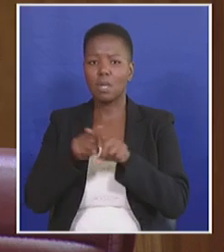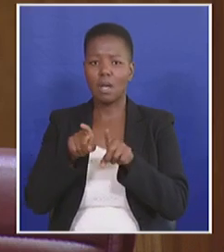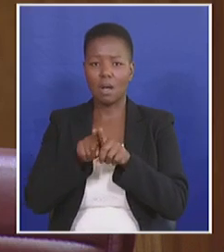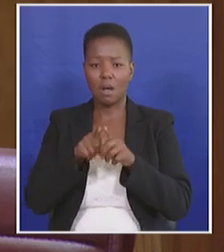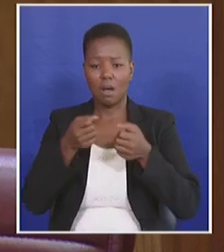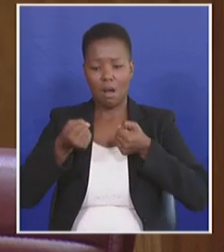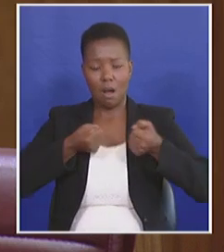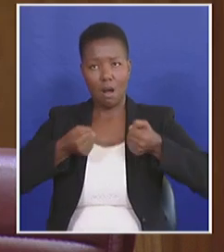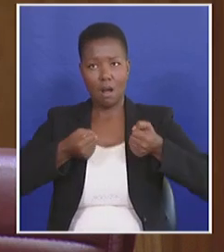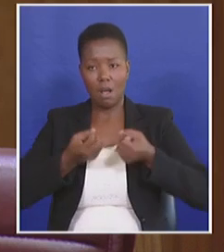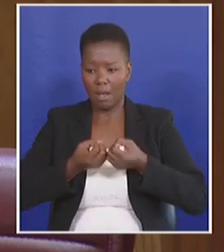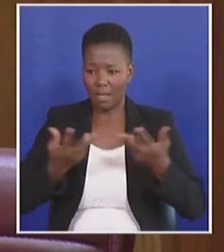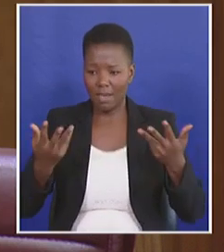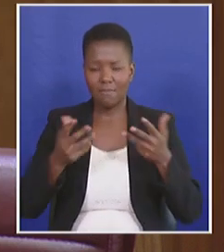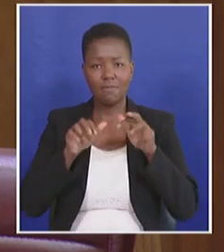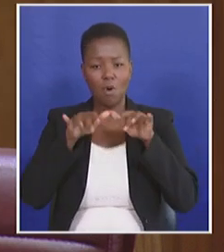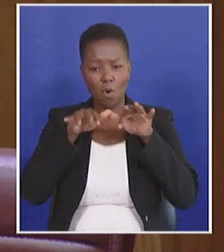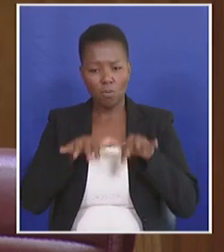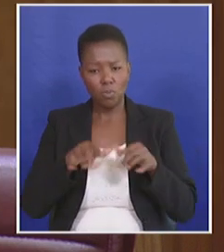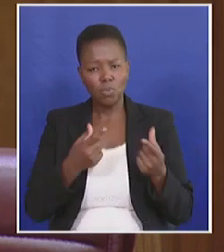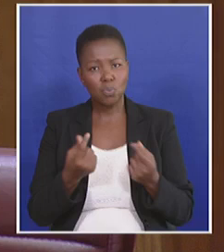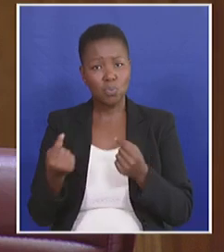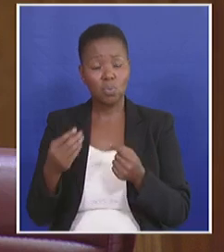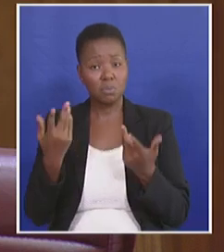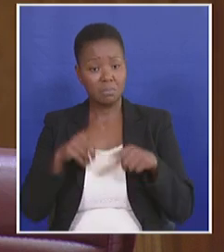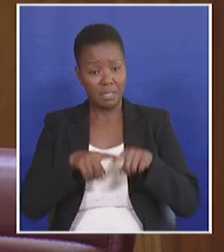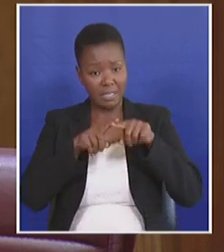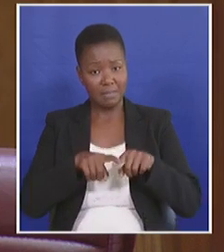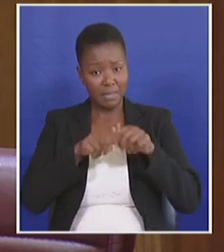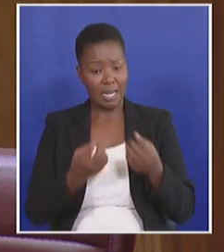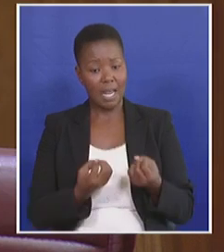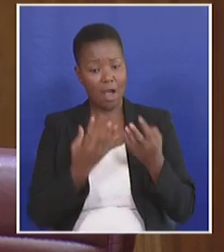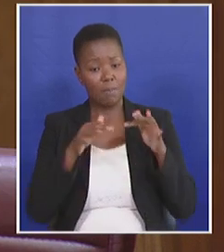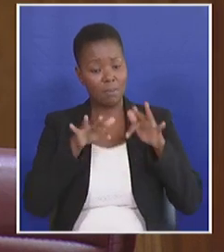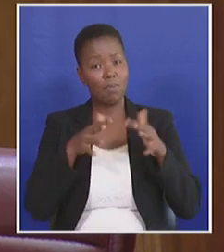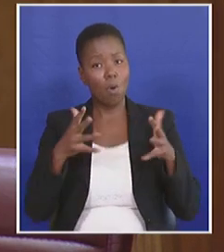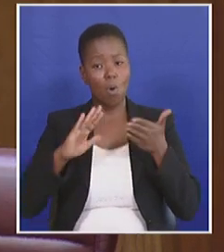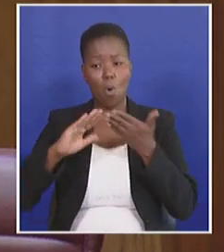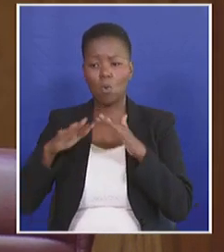Is it done by population or by villages?